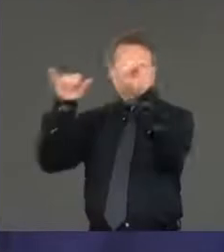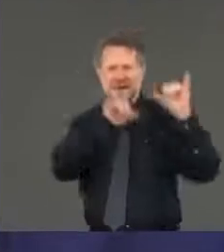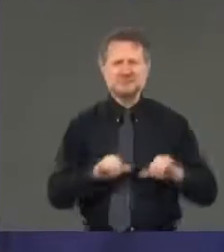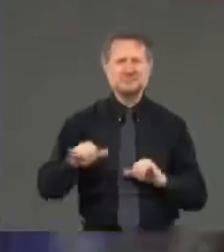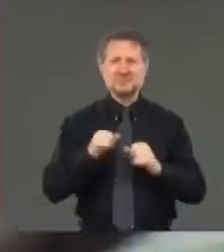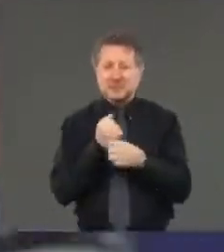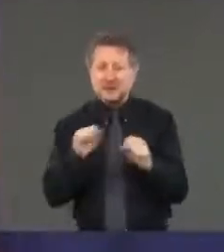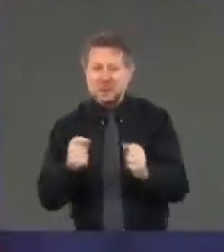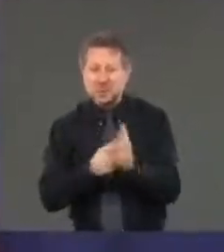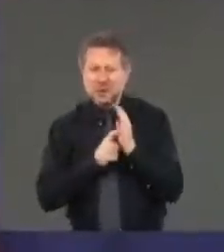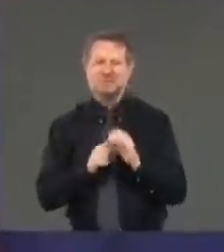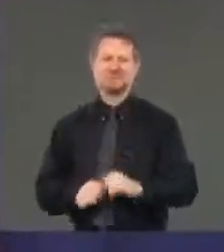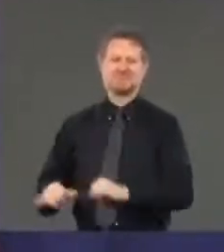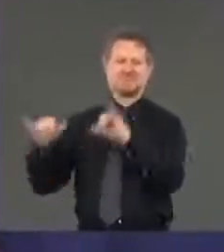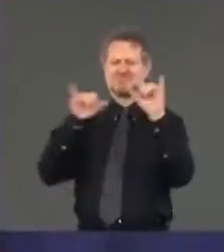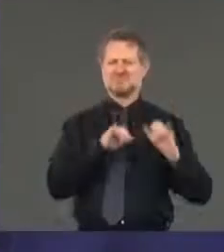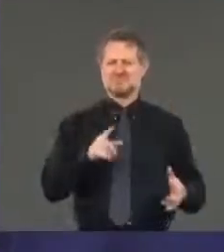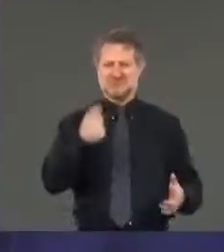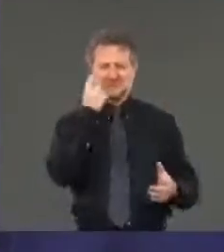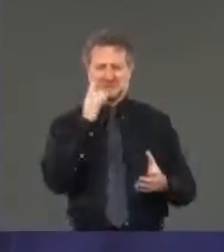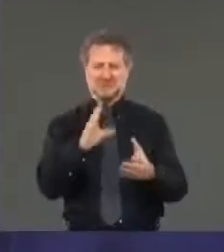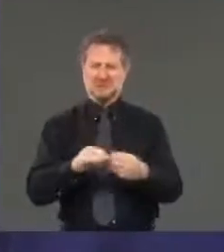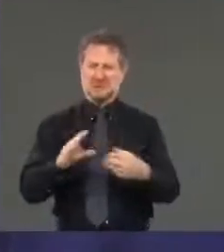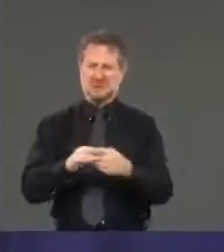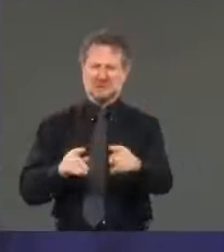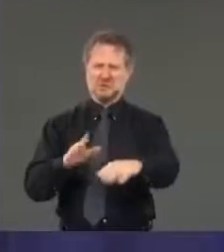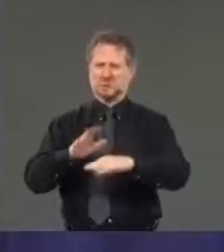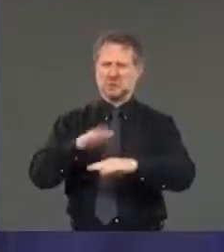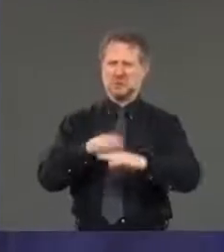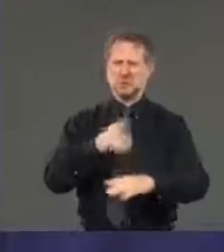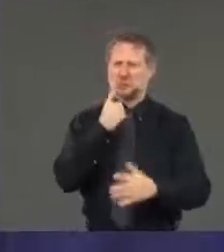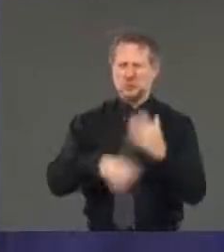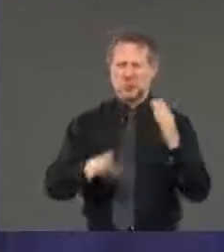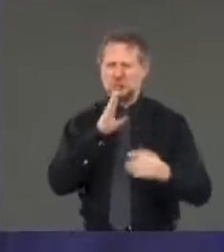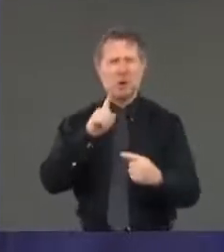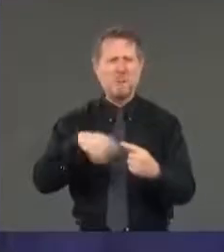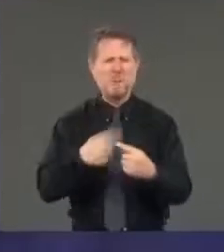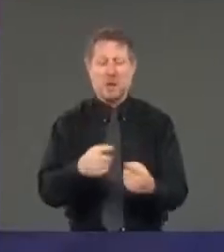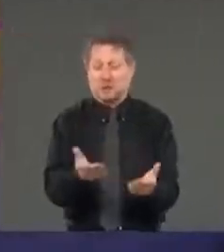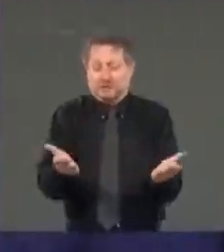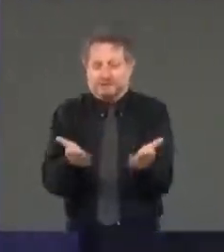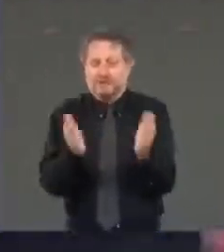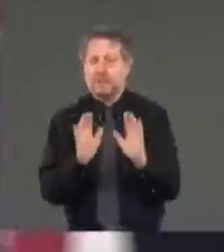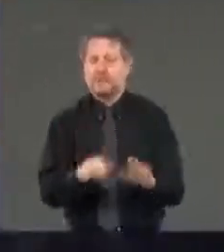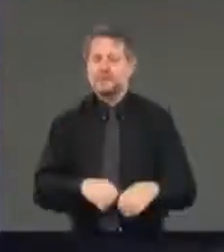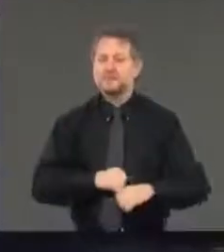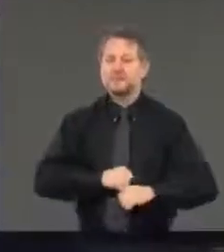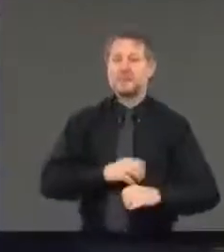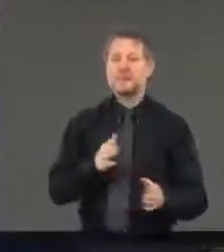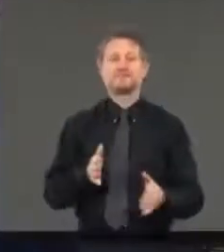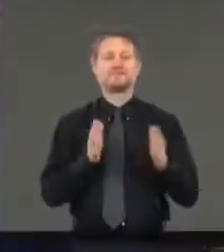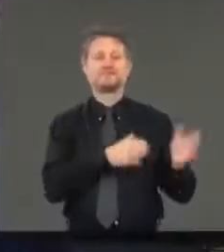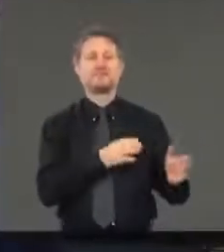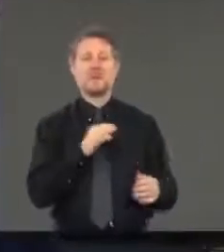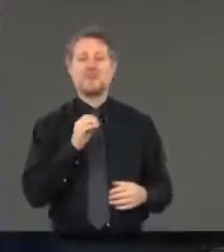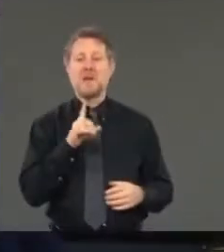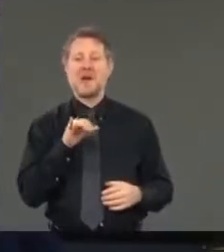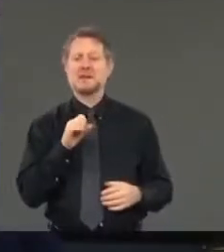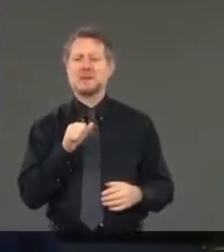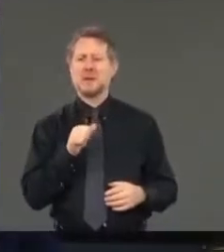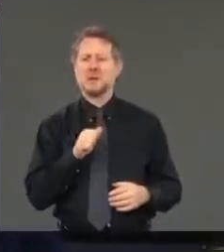I don't know what you're talking about, threshold. Do you know? Does anybody? We are basically aligned with the city. They say it a little differently, but